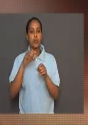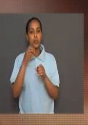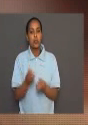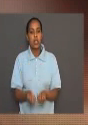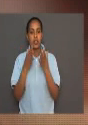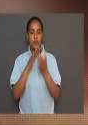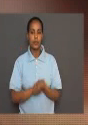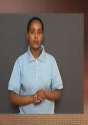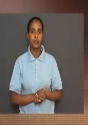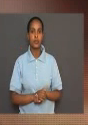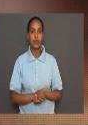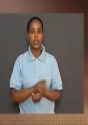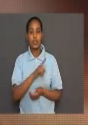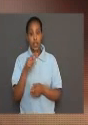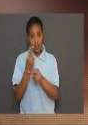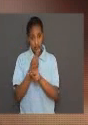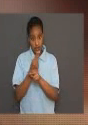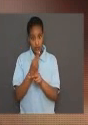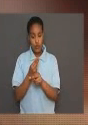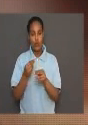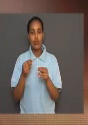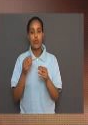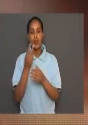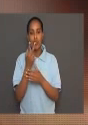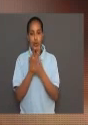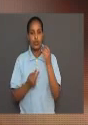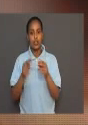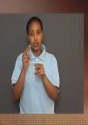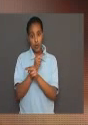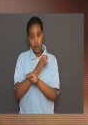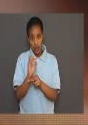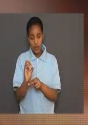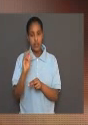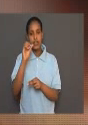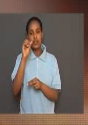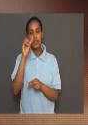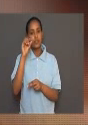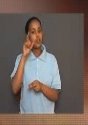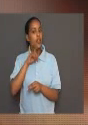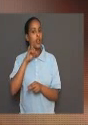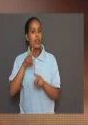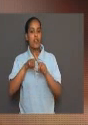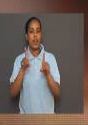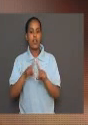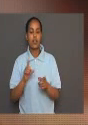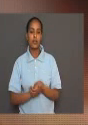many. They exist in both natural and synthetic